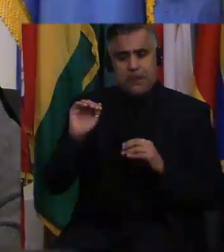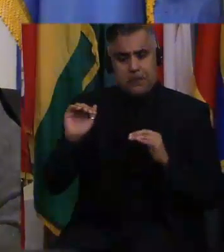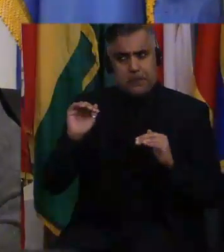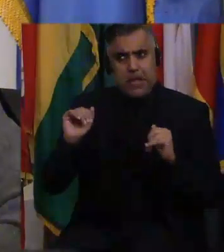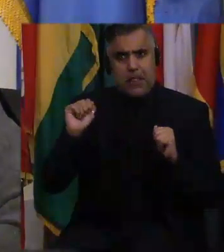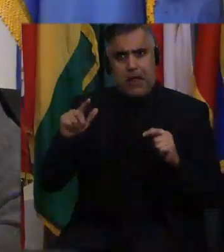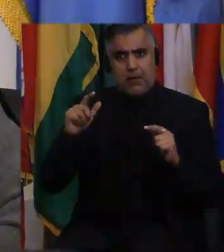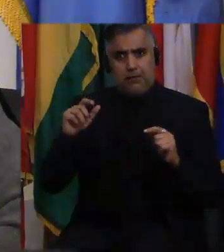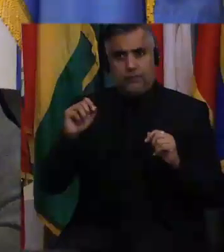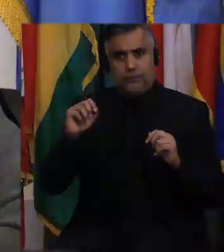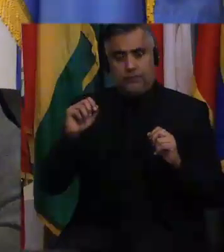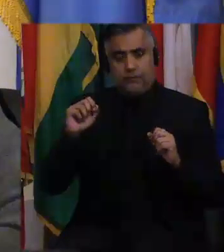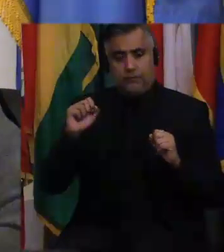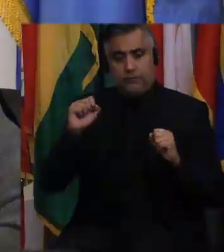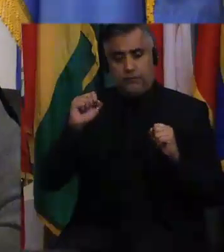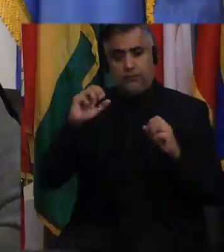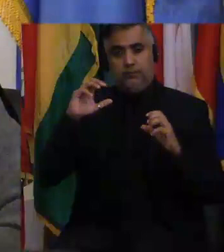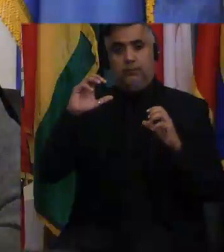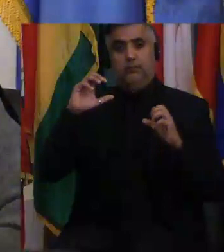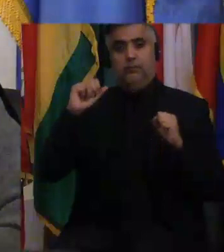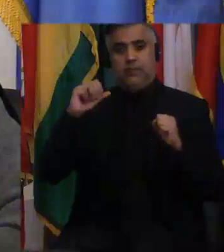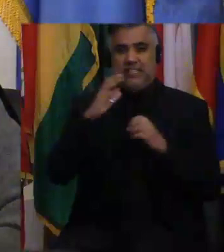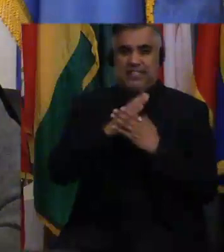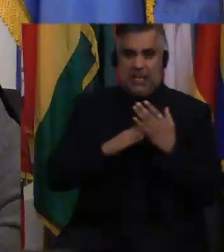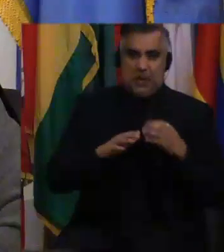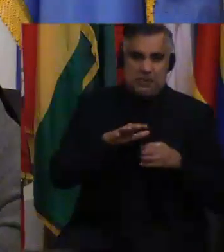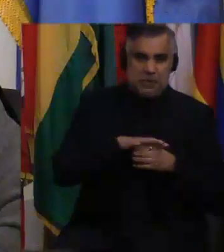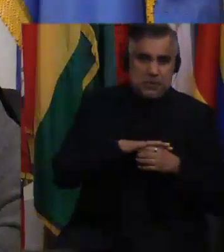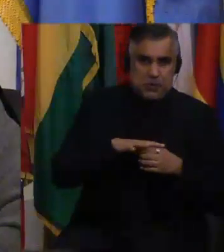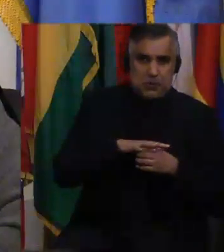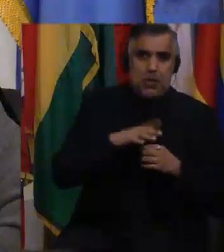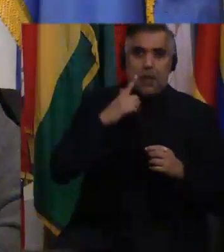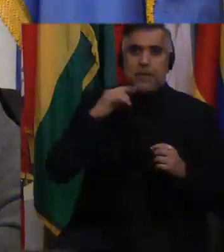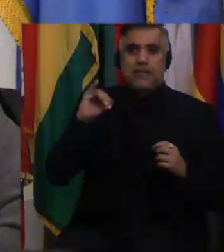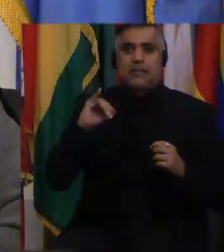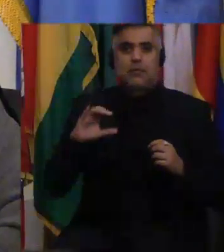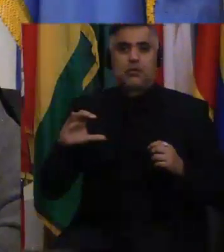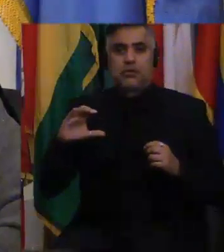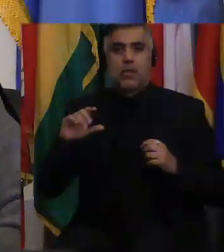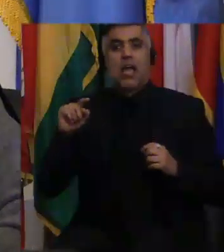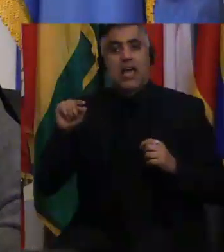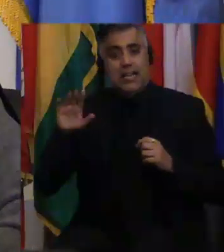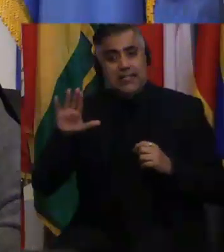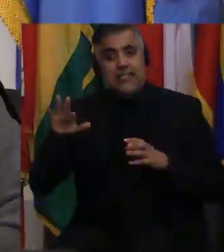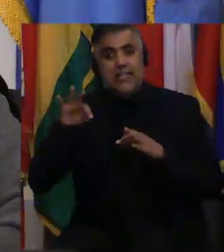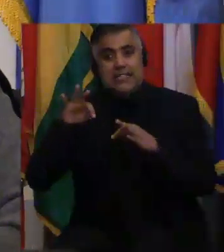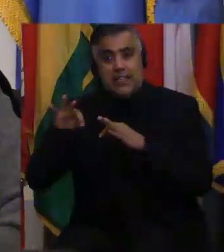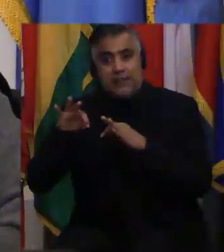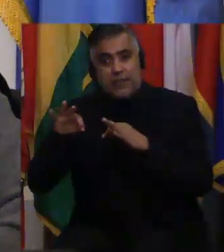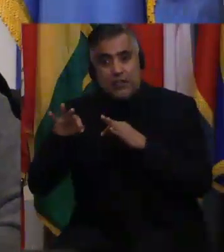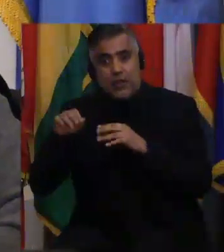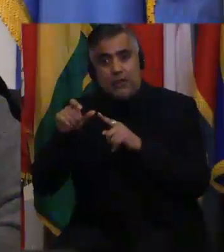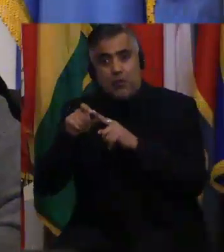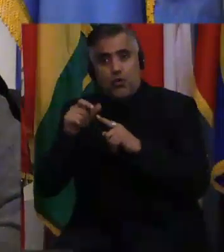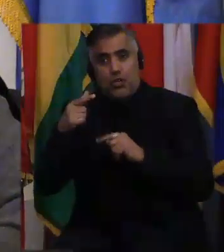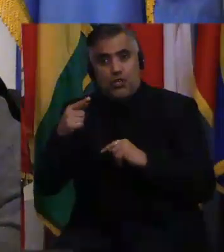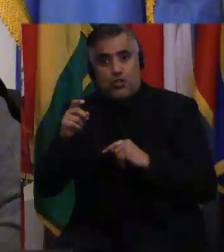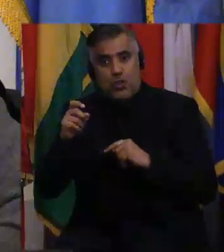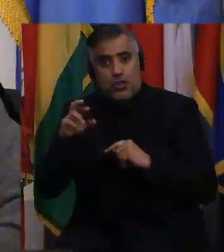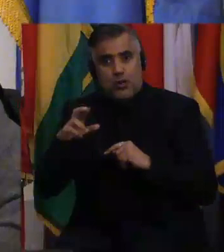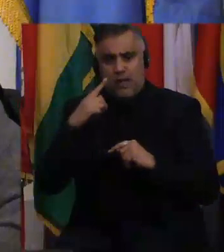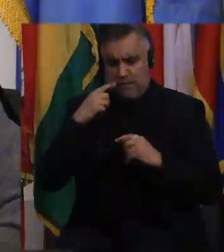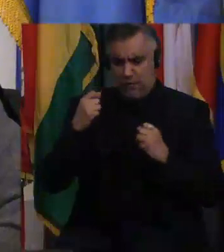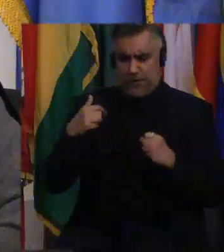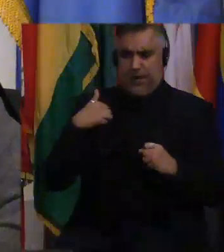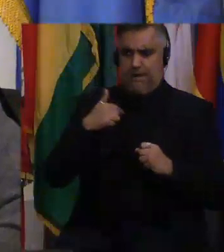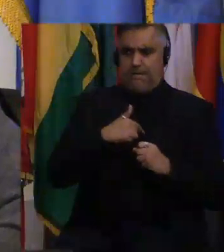too in some circles because of its very definition of the term gender. I mean, for many of us